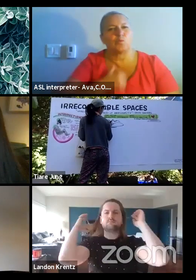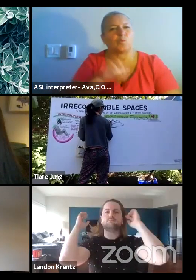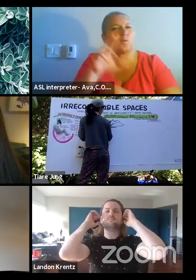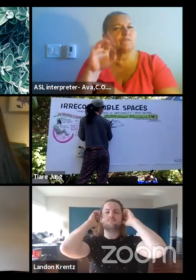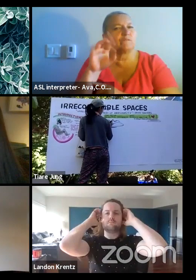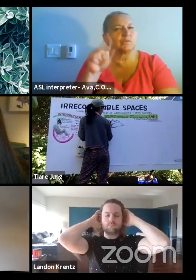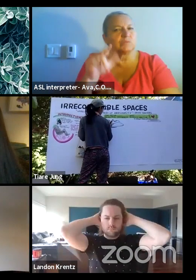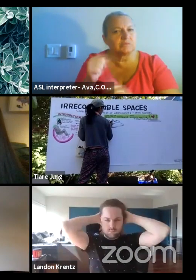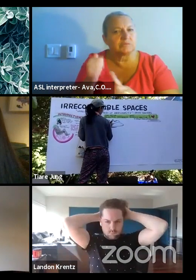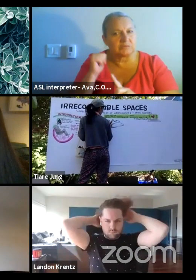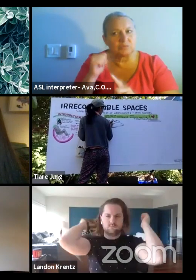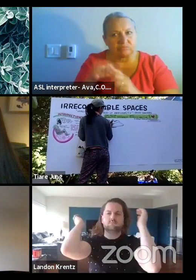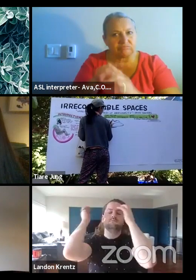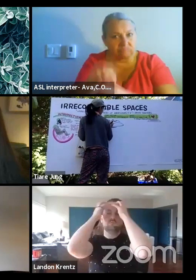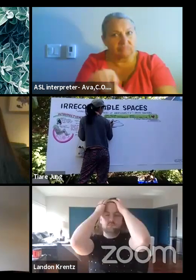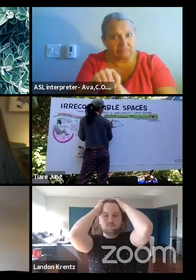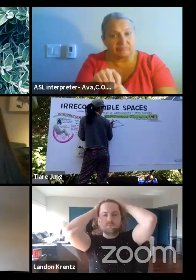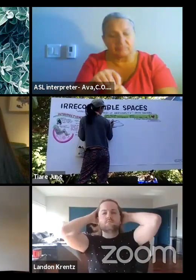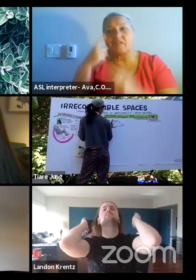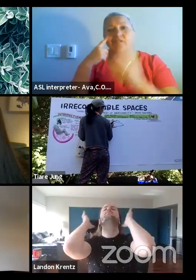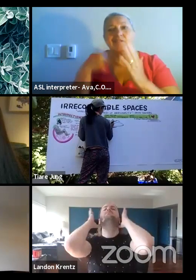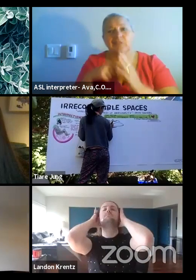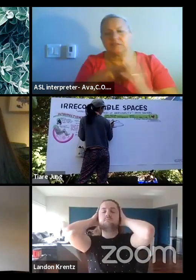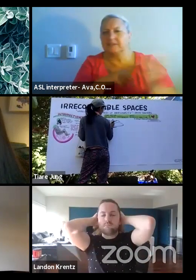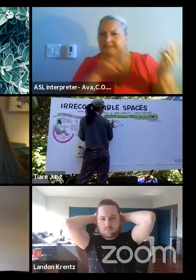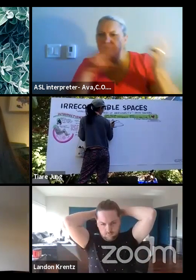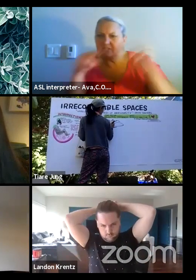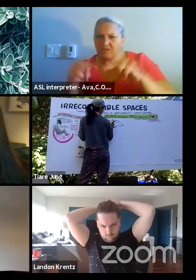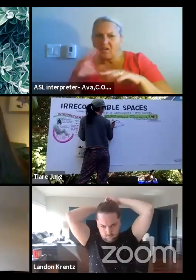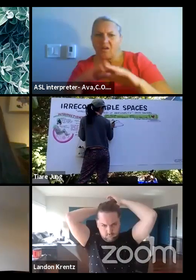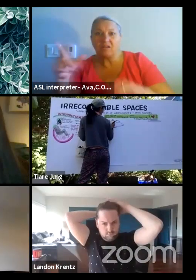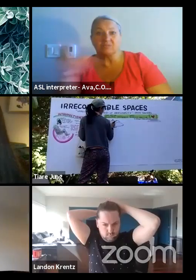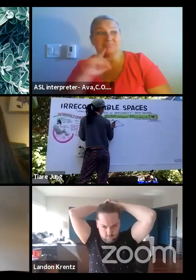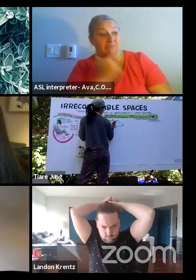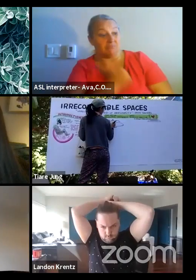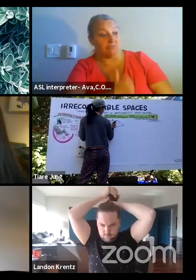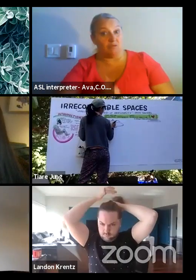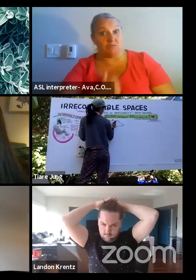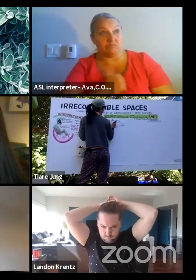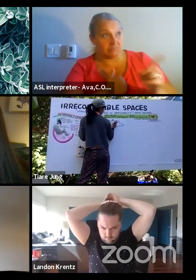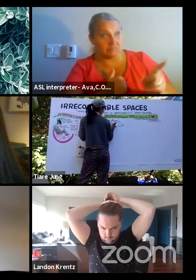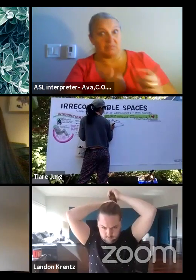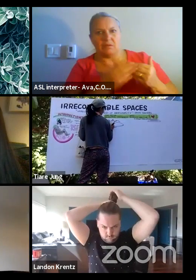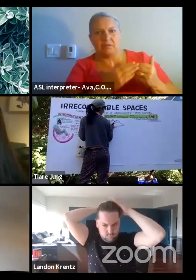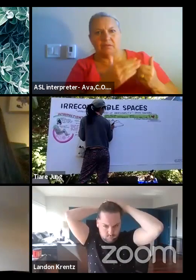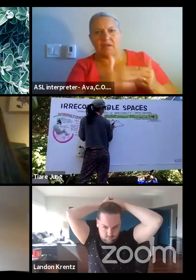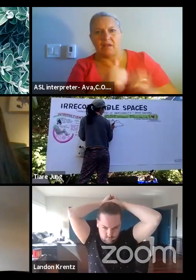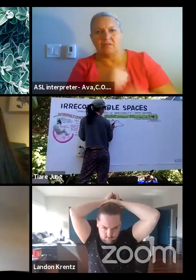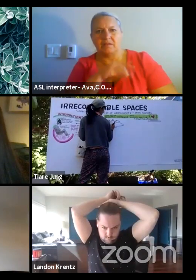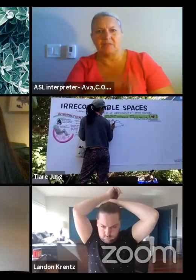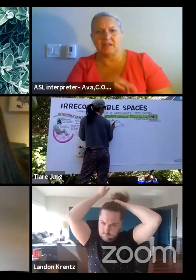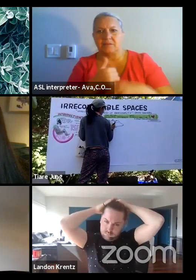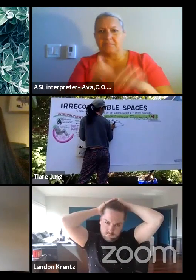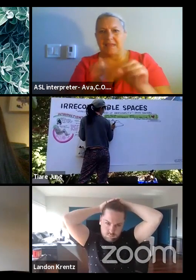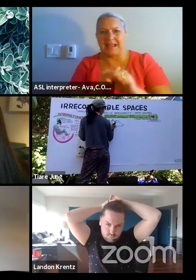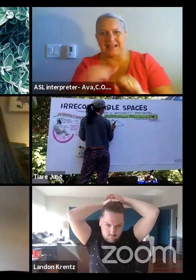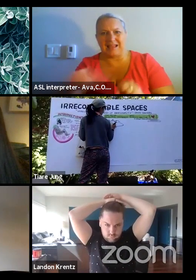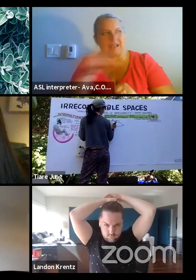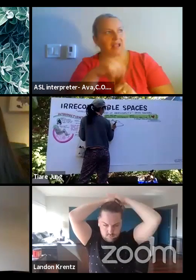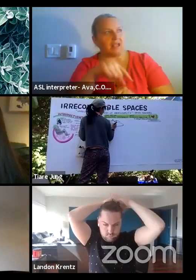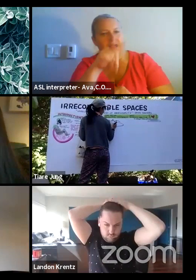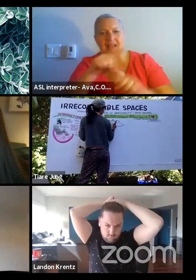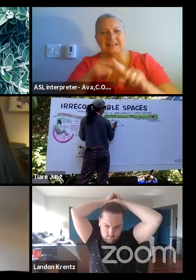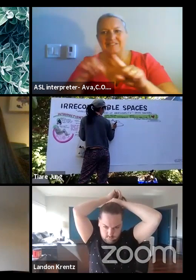the reconciliatory gaze can inform the development of sovereign display